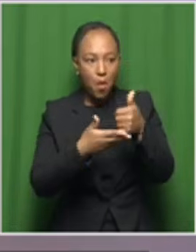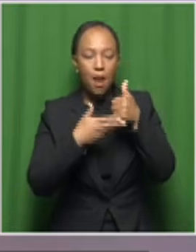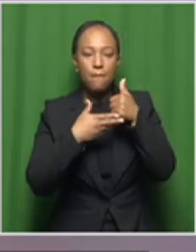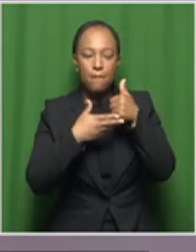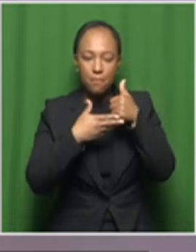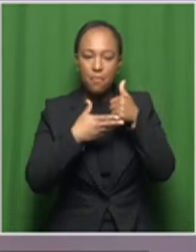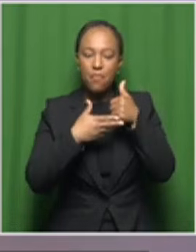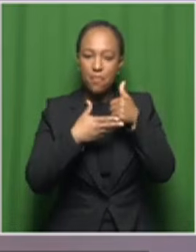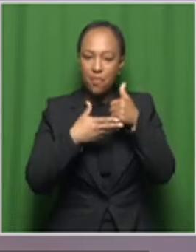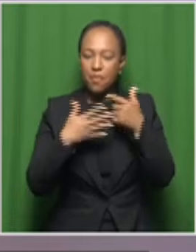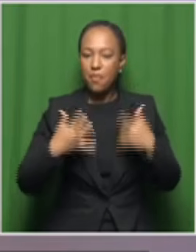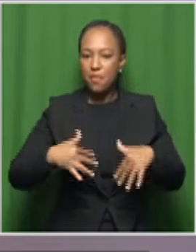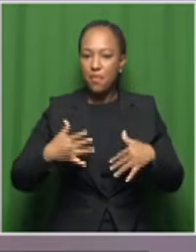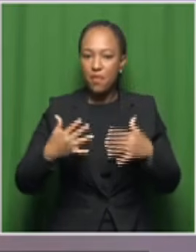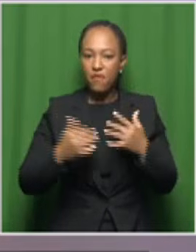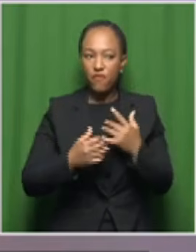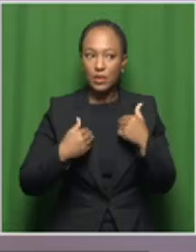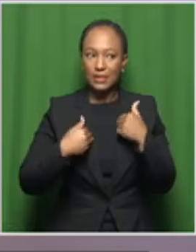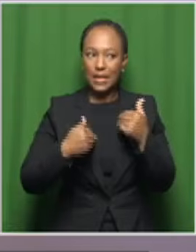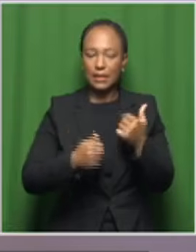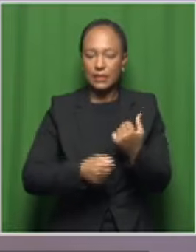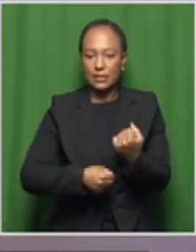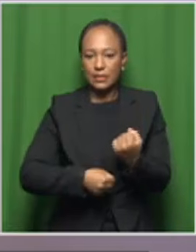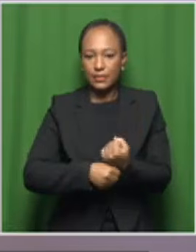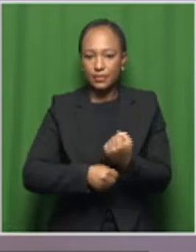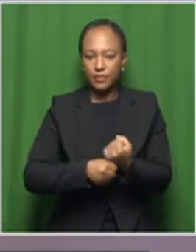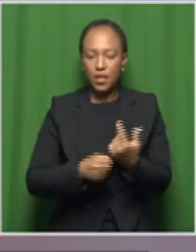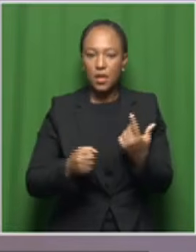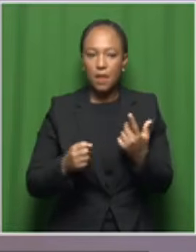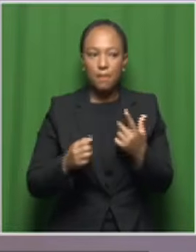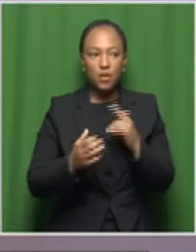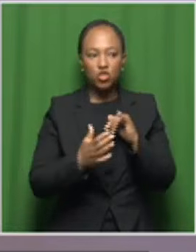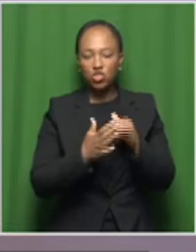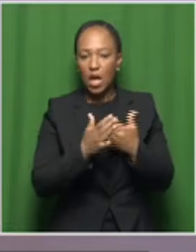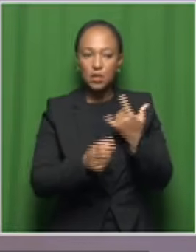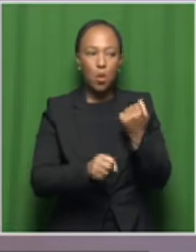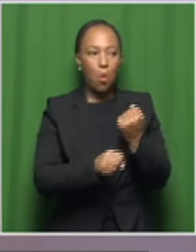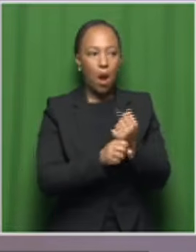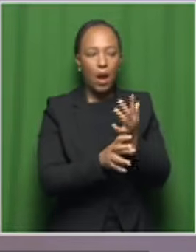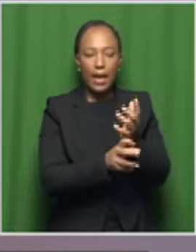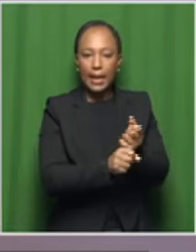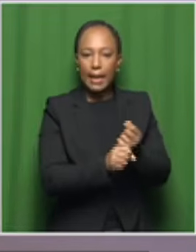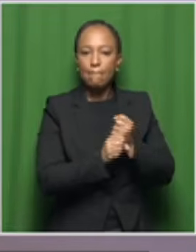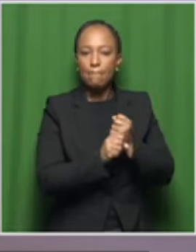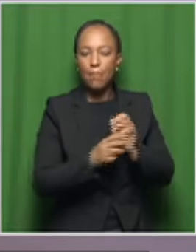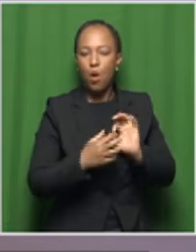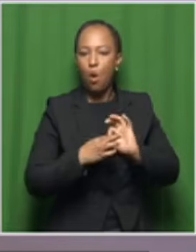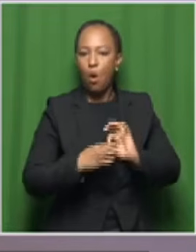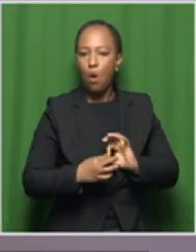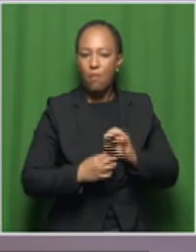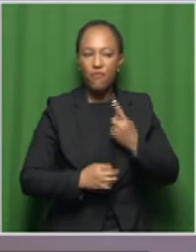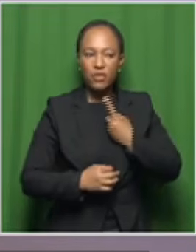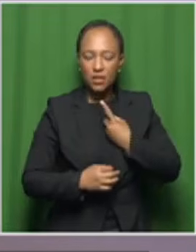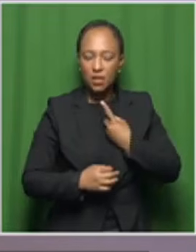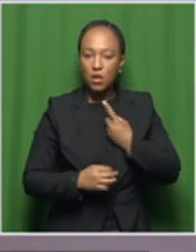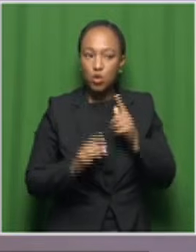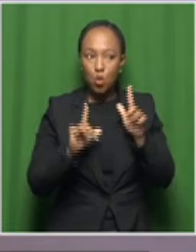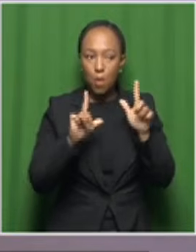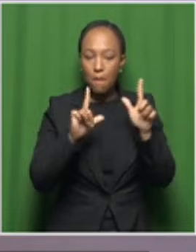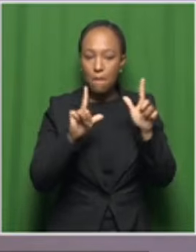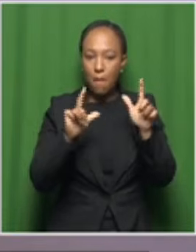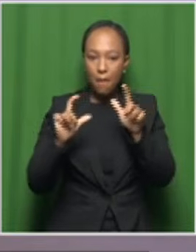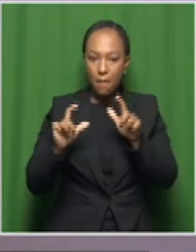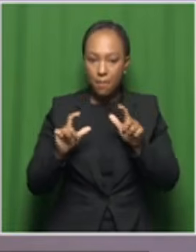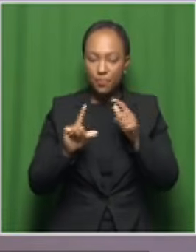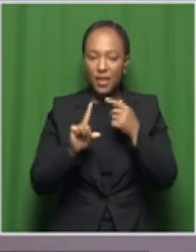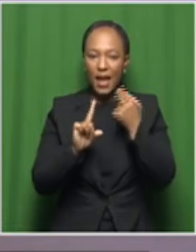starter to getting work out there, because at the end of the day, you don't just create for the work to remain at home or for yourself. You do create images and art